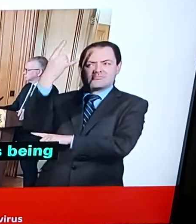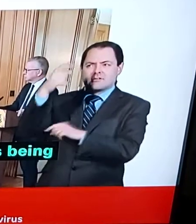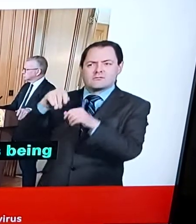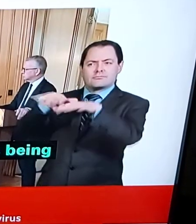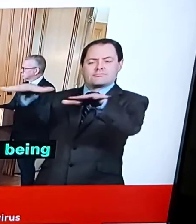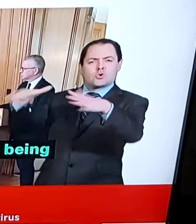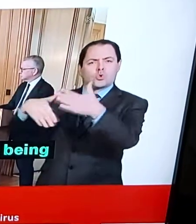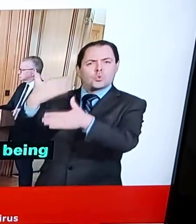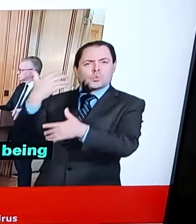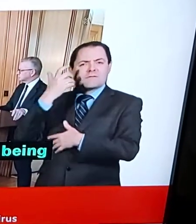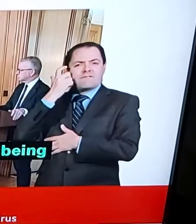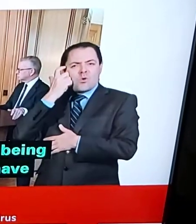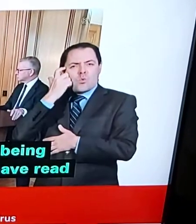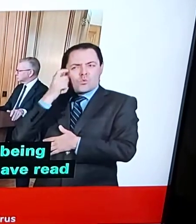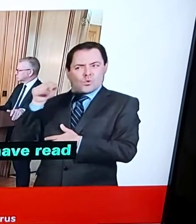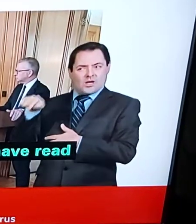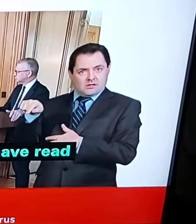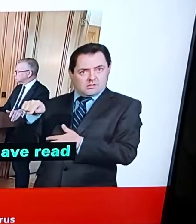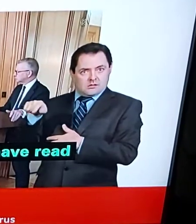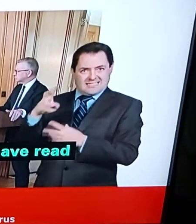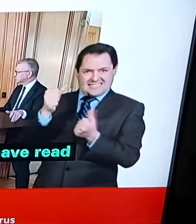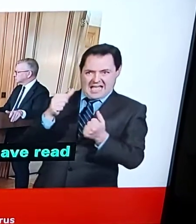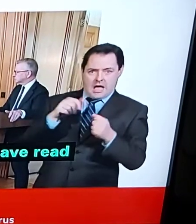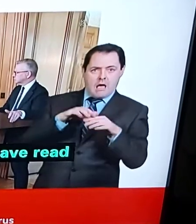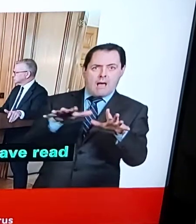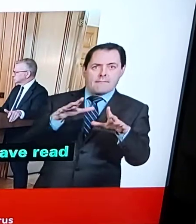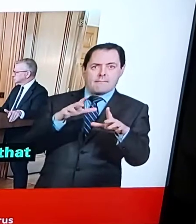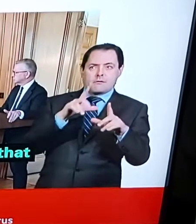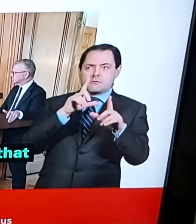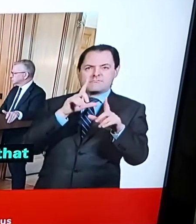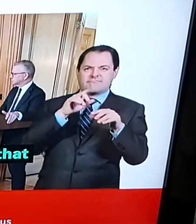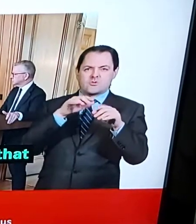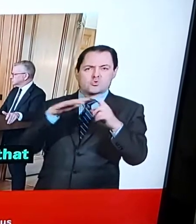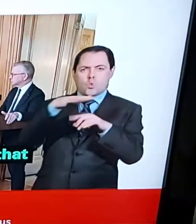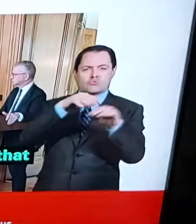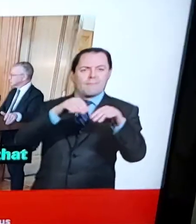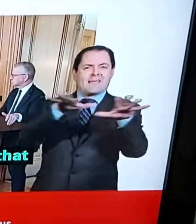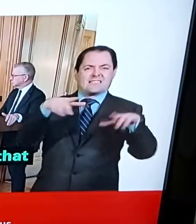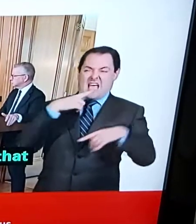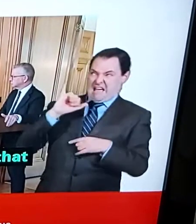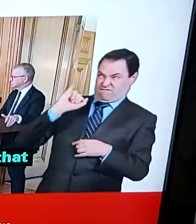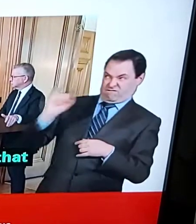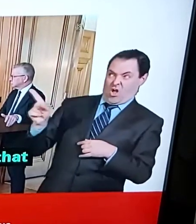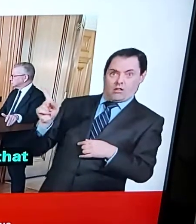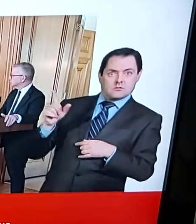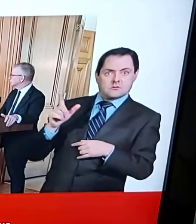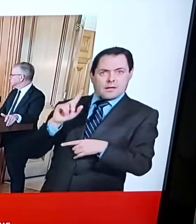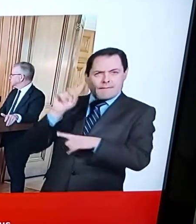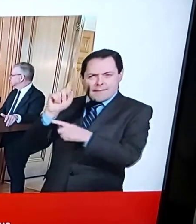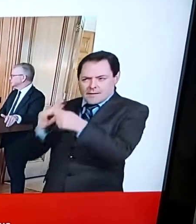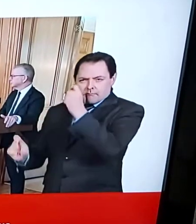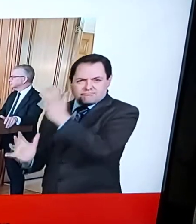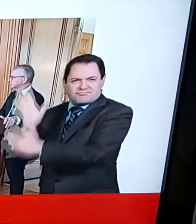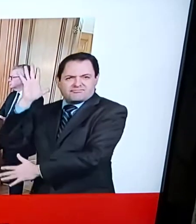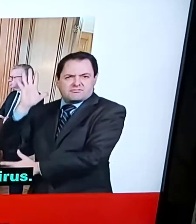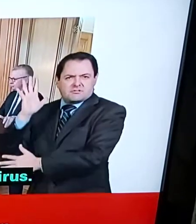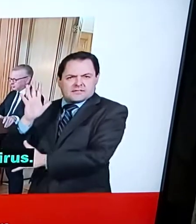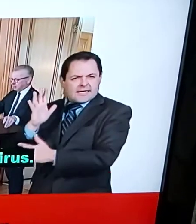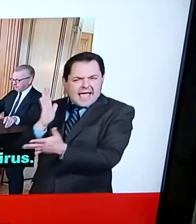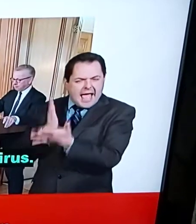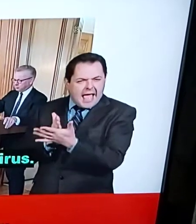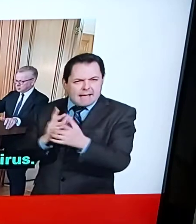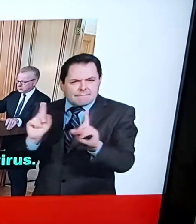that these masts are in some way responsible for spreading the virus. Can you please debunk that myth for us, please, and explain what